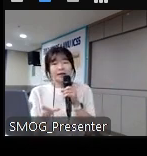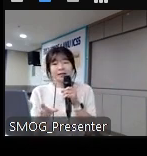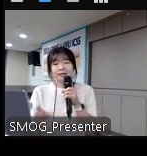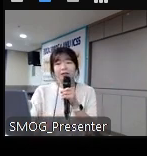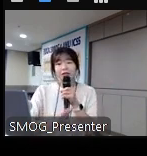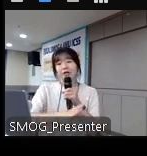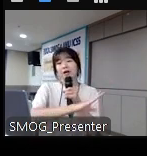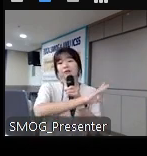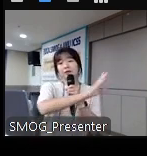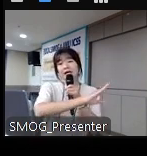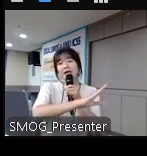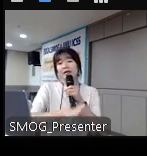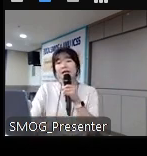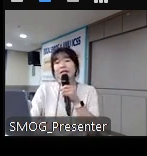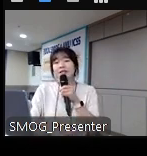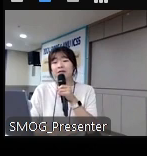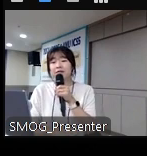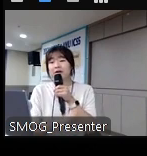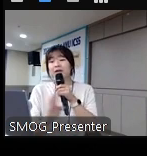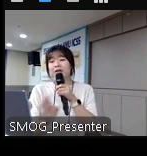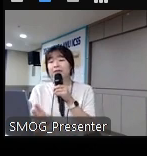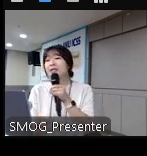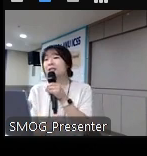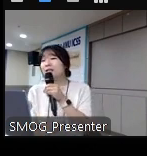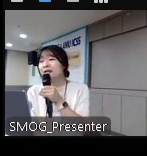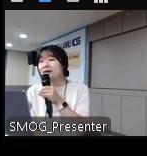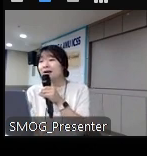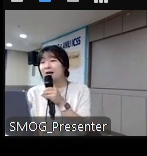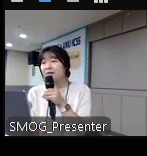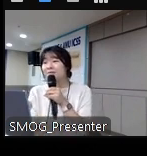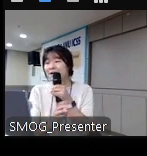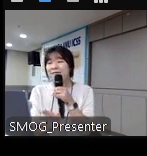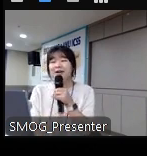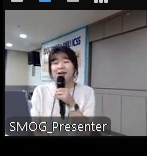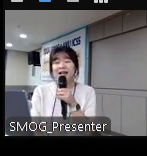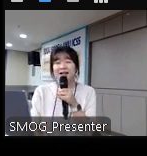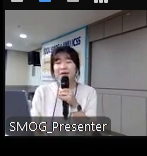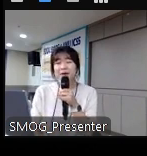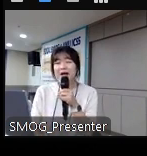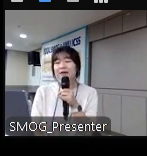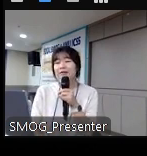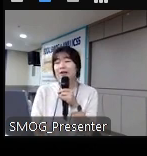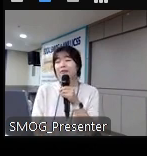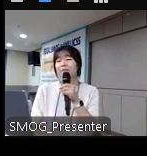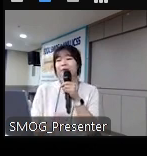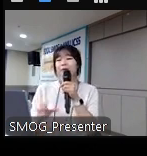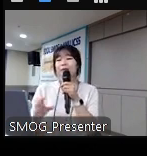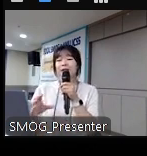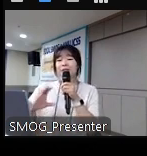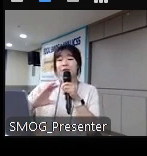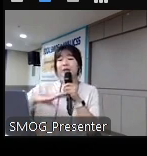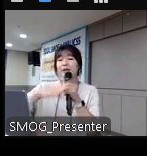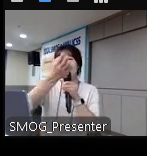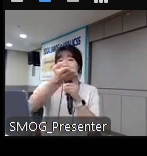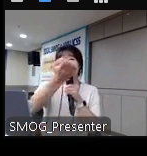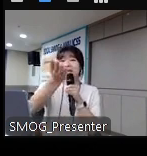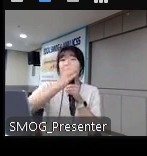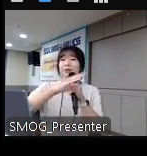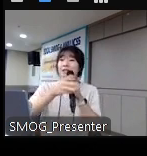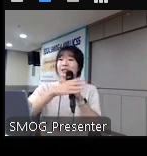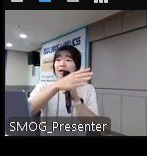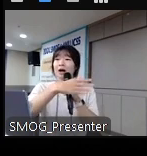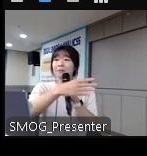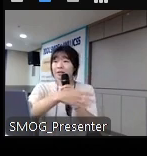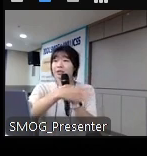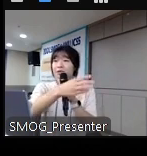pragmatic discussion of loci really is a very recent phenomenon, and we don't have a lot of empirical data showing, for example,